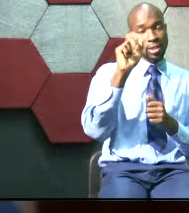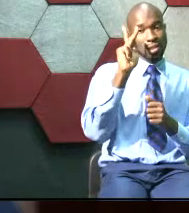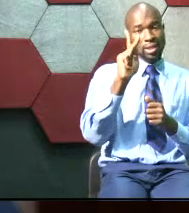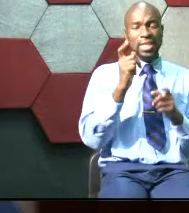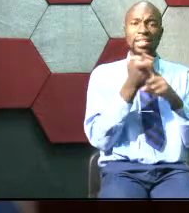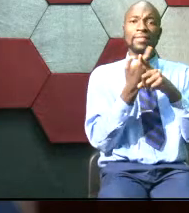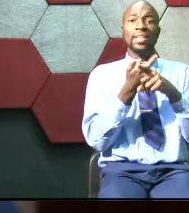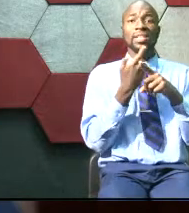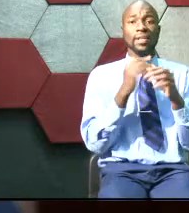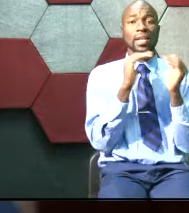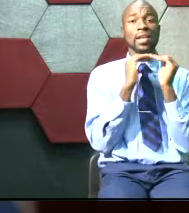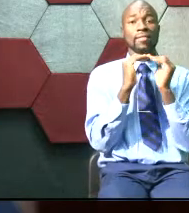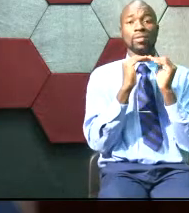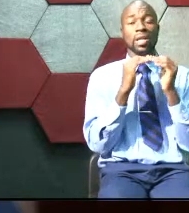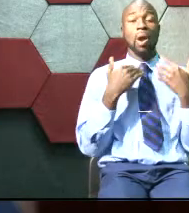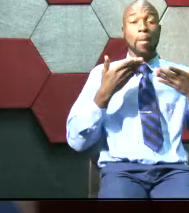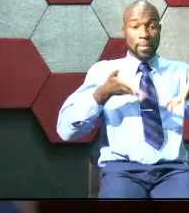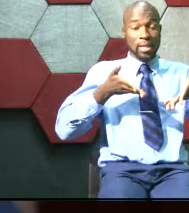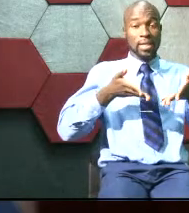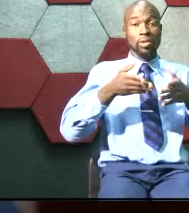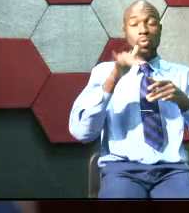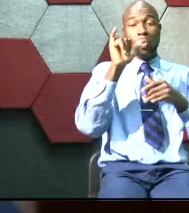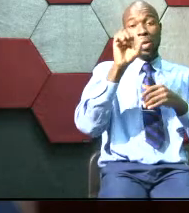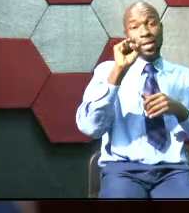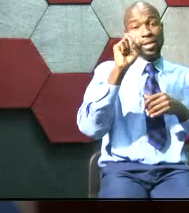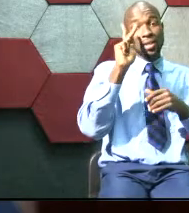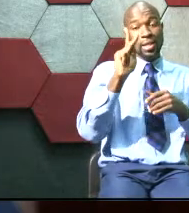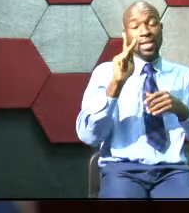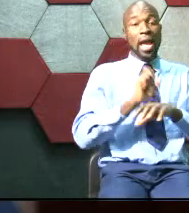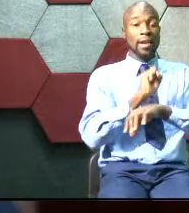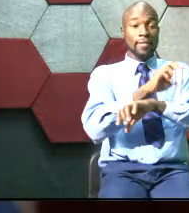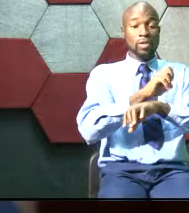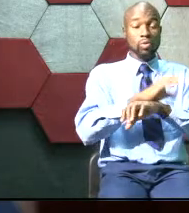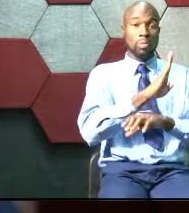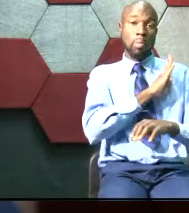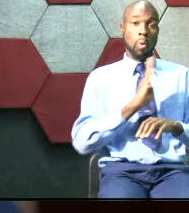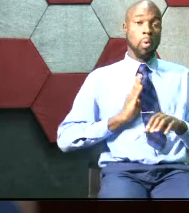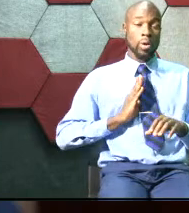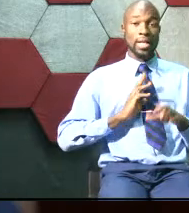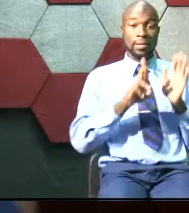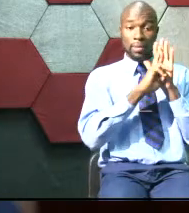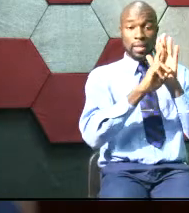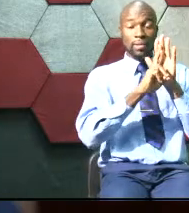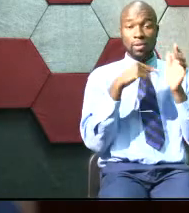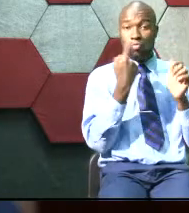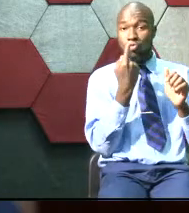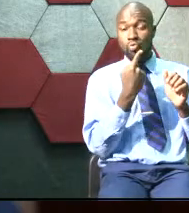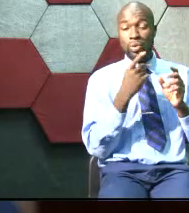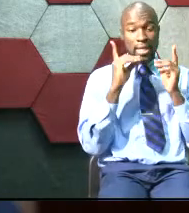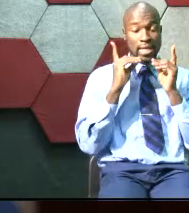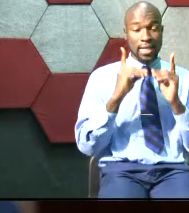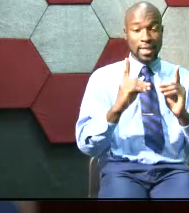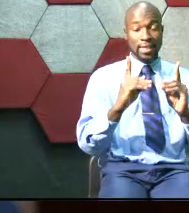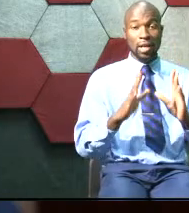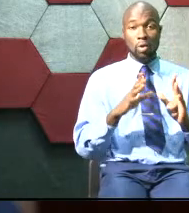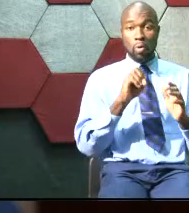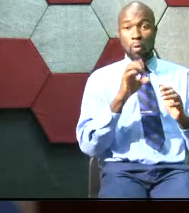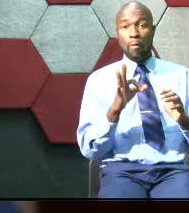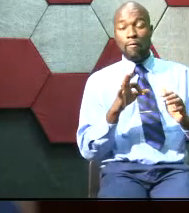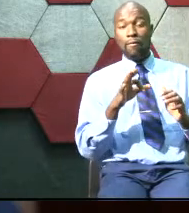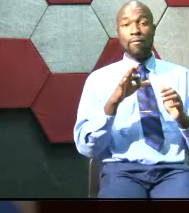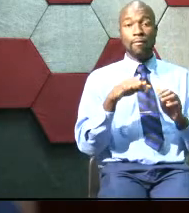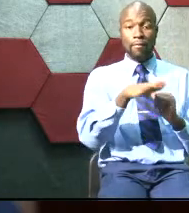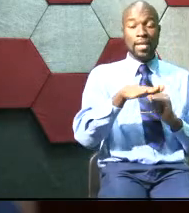levels. Our presence on YSK's advisory board, represented by the Directorate of Field and Other